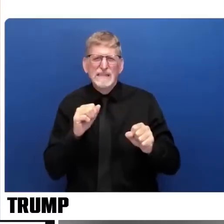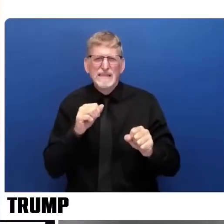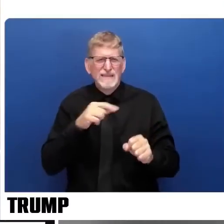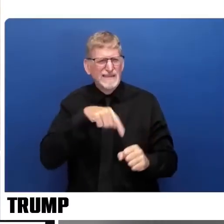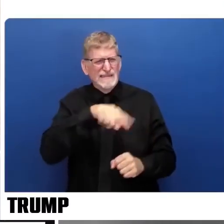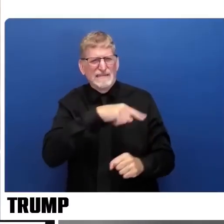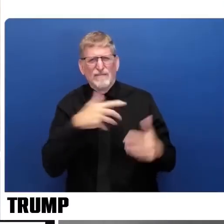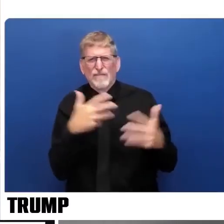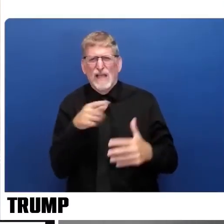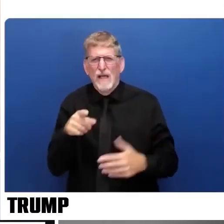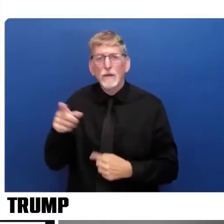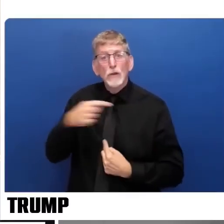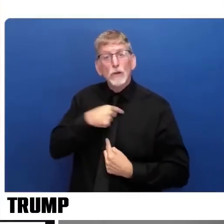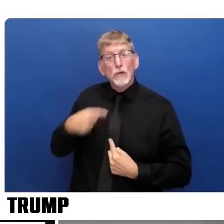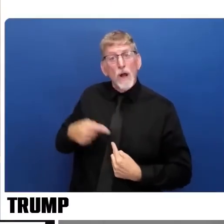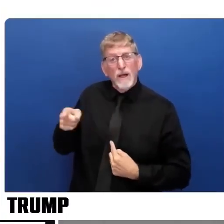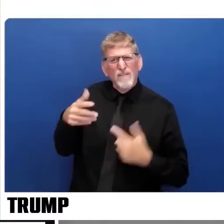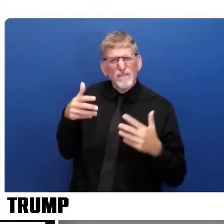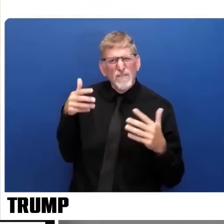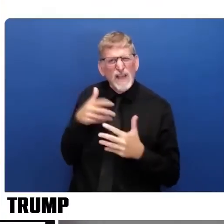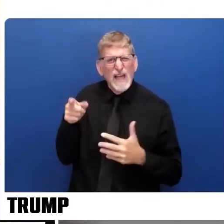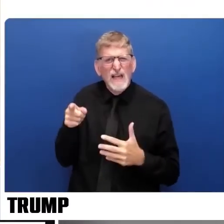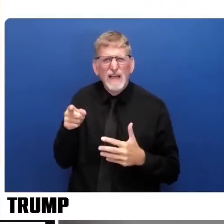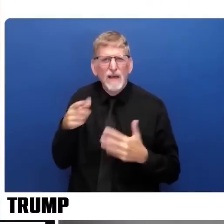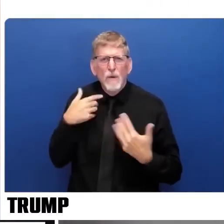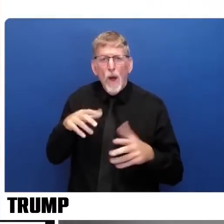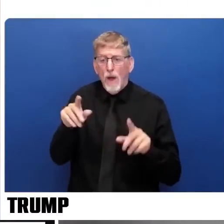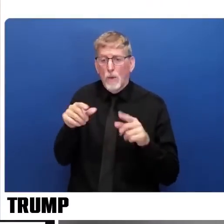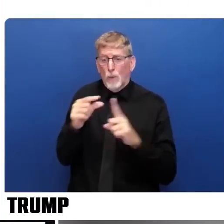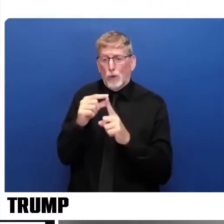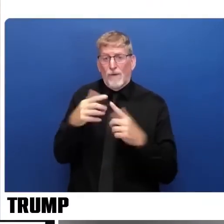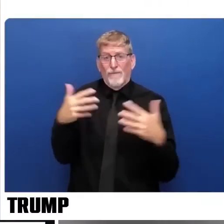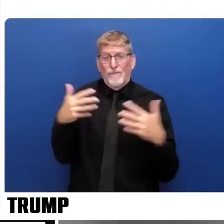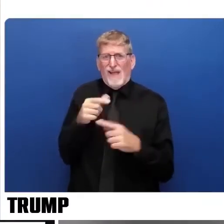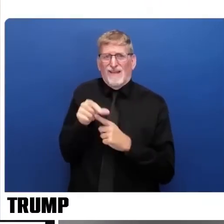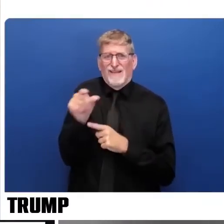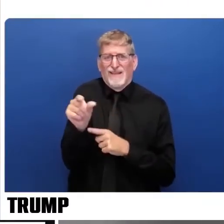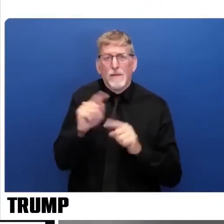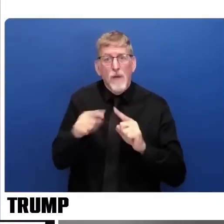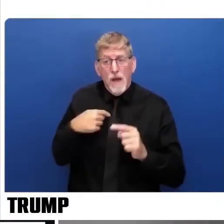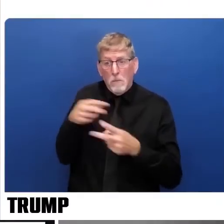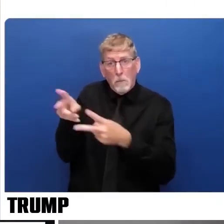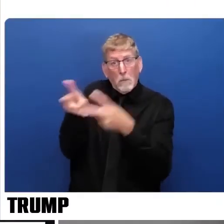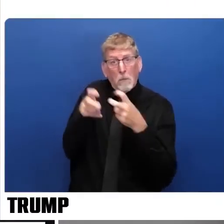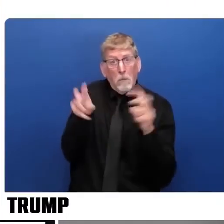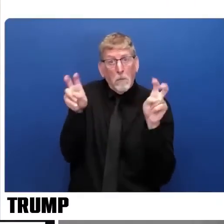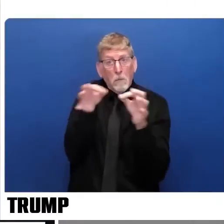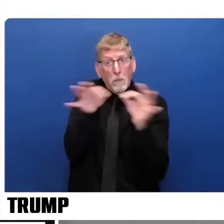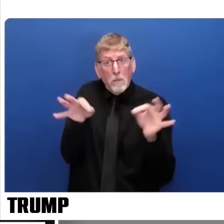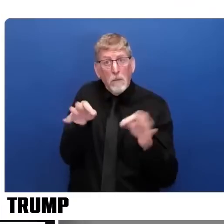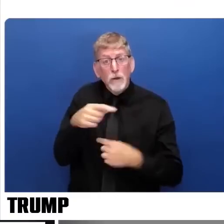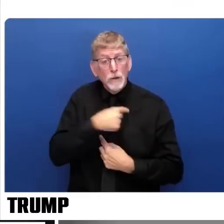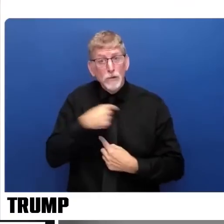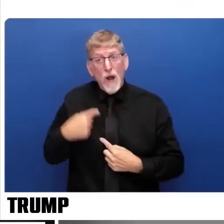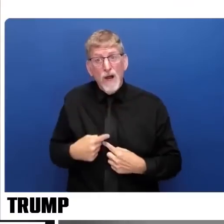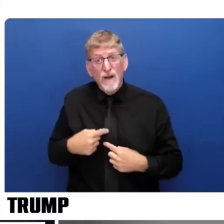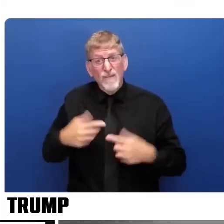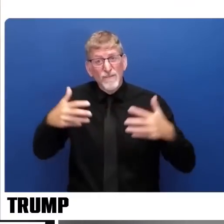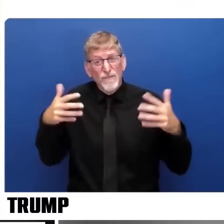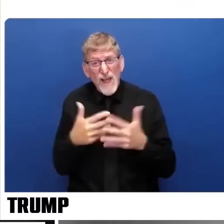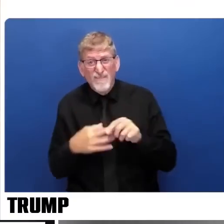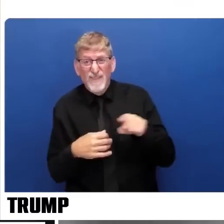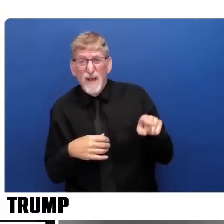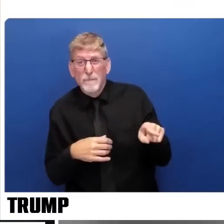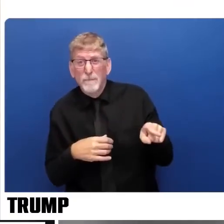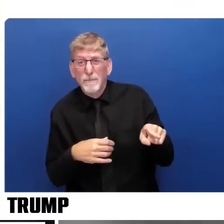afraid, but I'm just quoting him. China was afraid of him. North Korea was afraid of him. Look at what's going on with North Korea, by the way. He